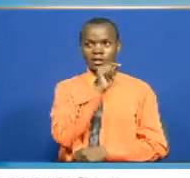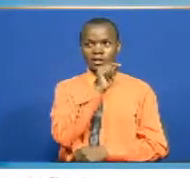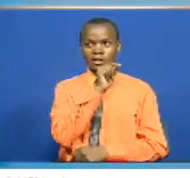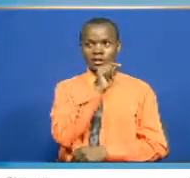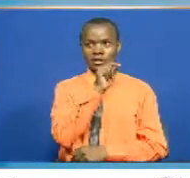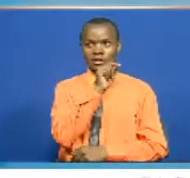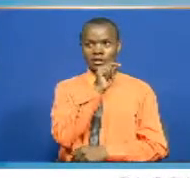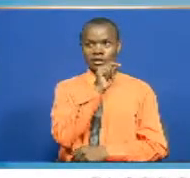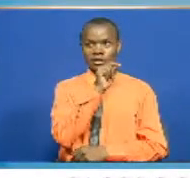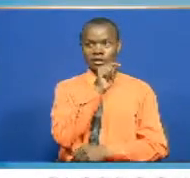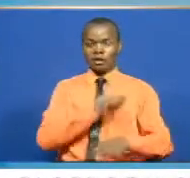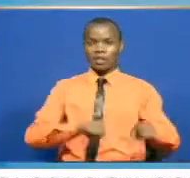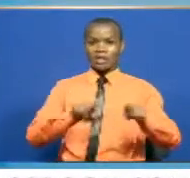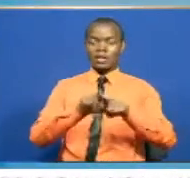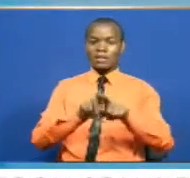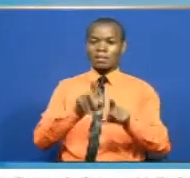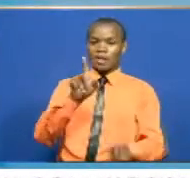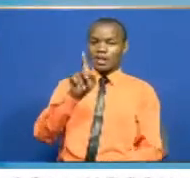the KBF